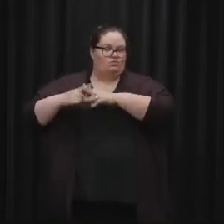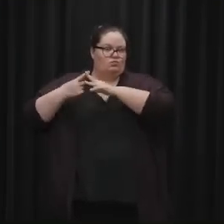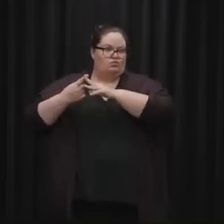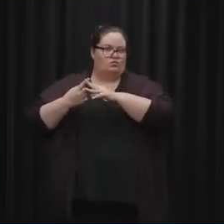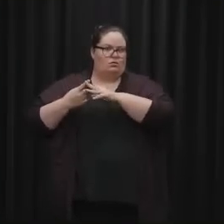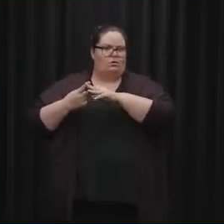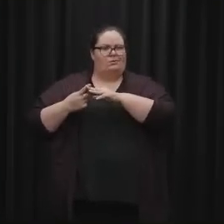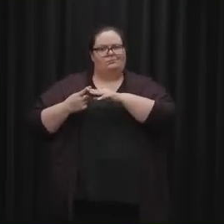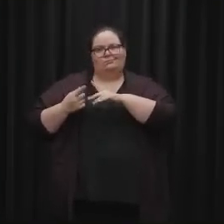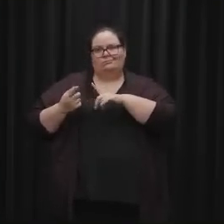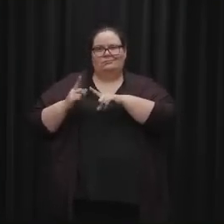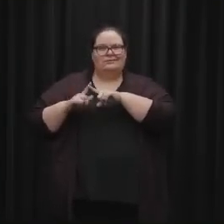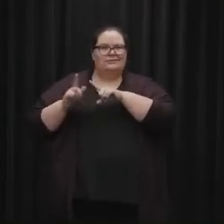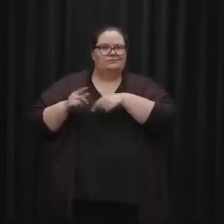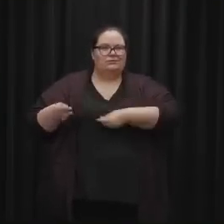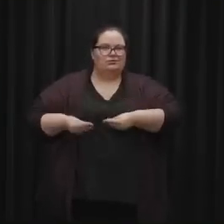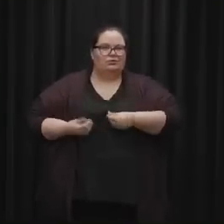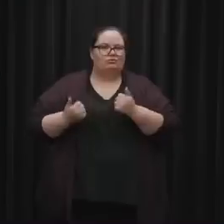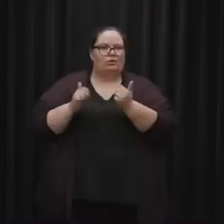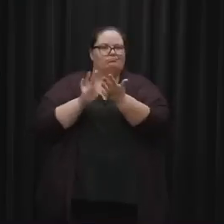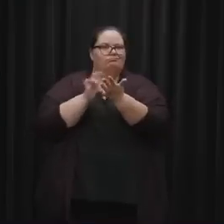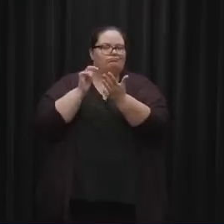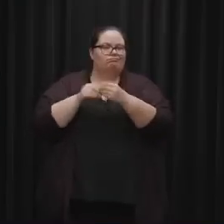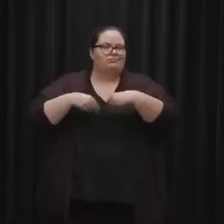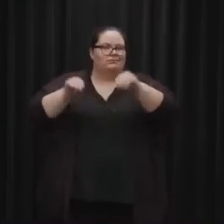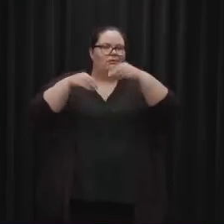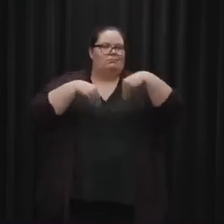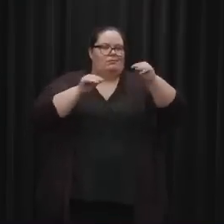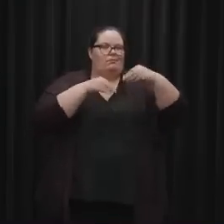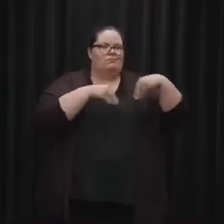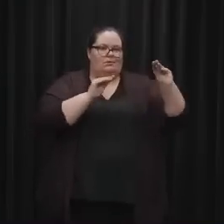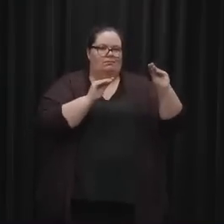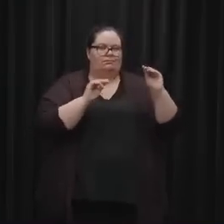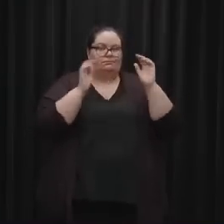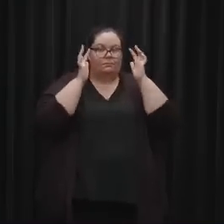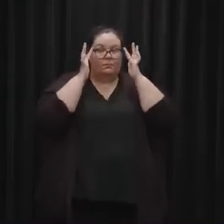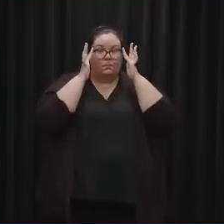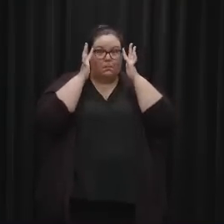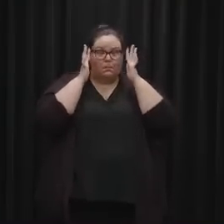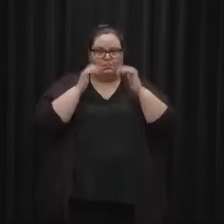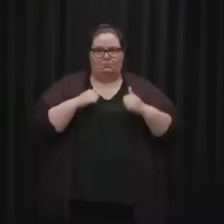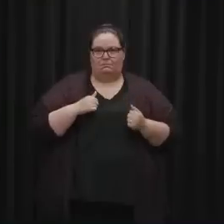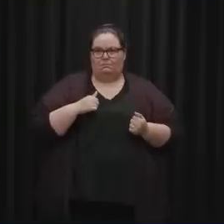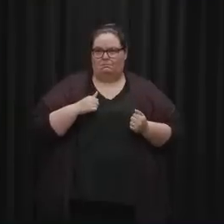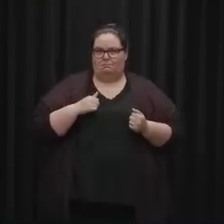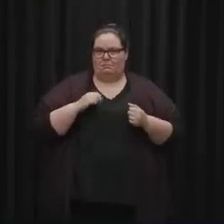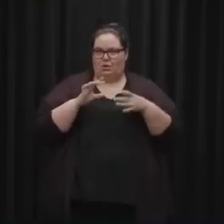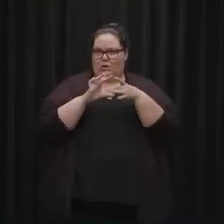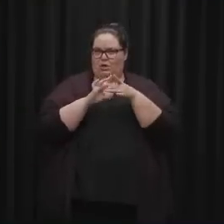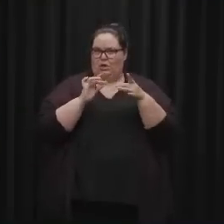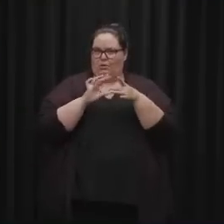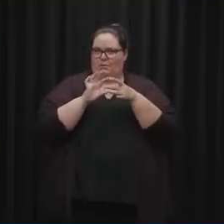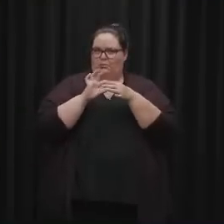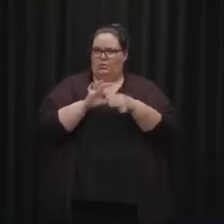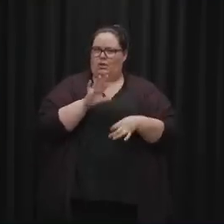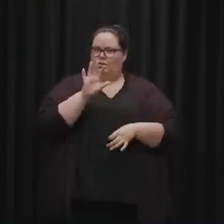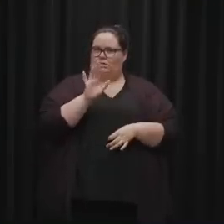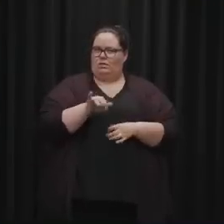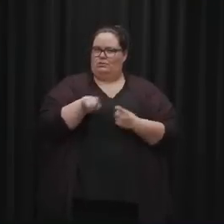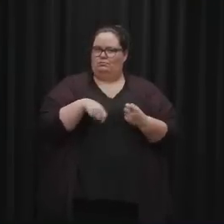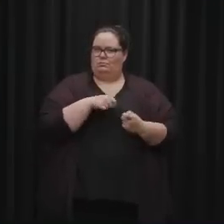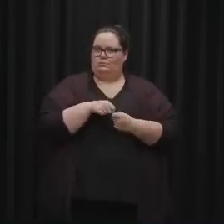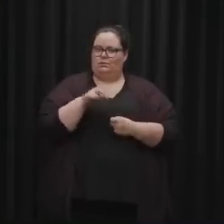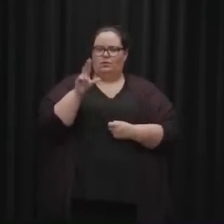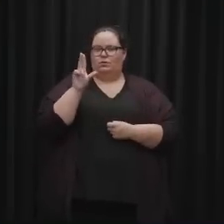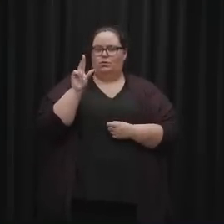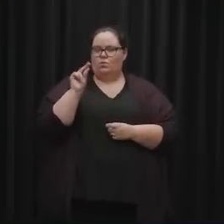different stores, whether it was online or in Walmart, that people could access. I don't think I have a comment specifically around that